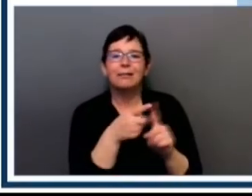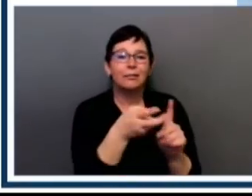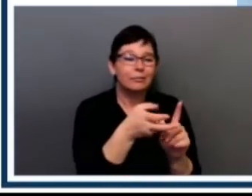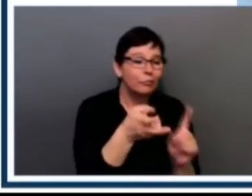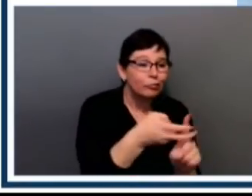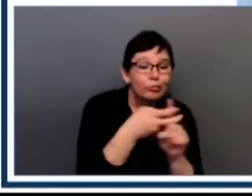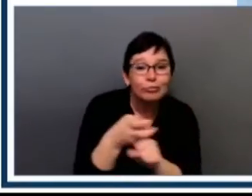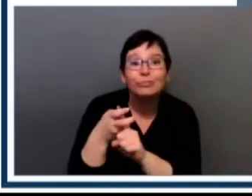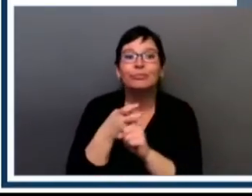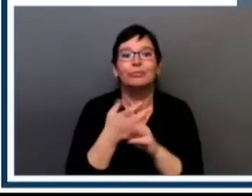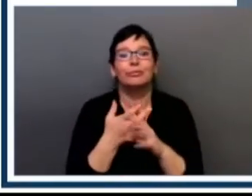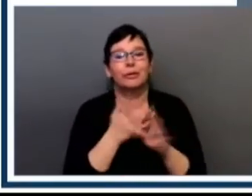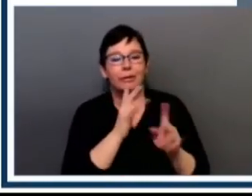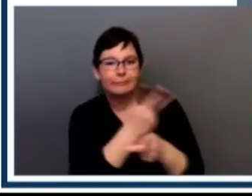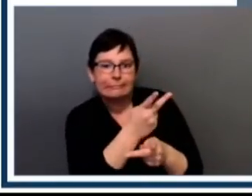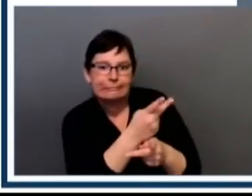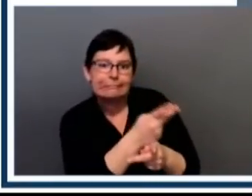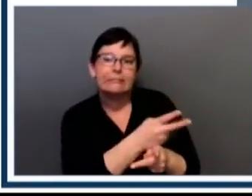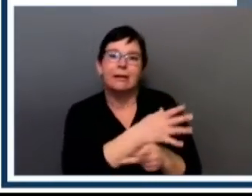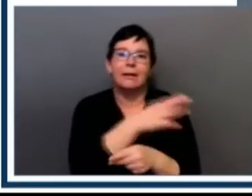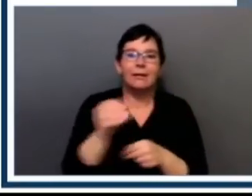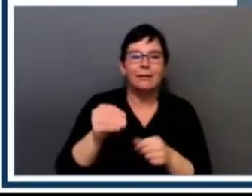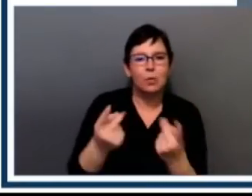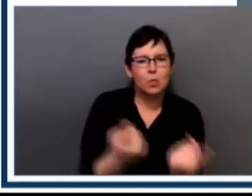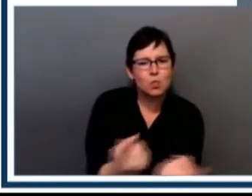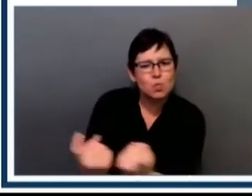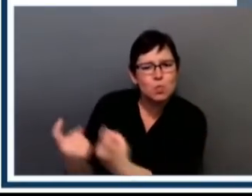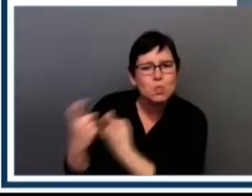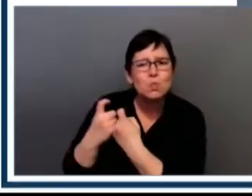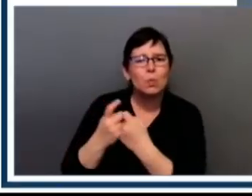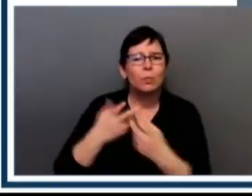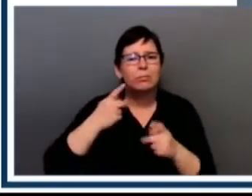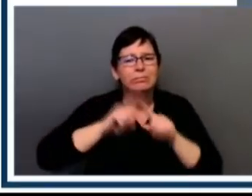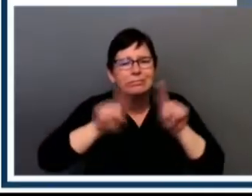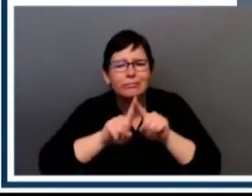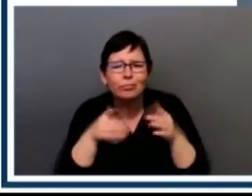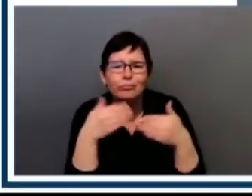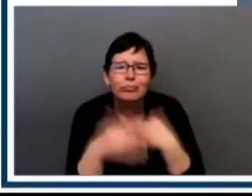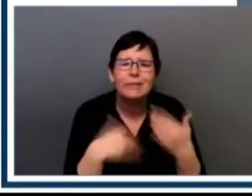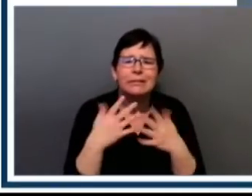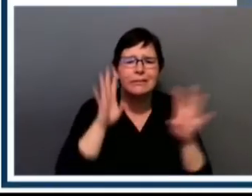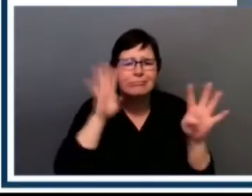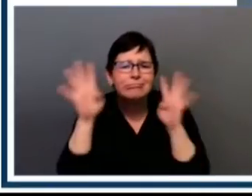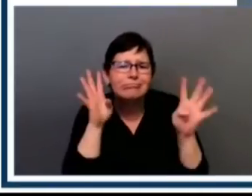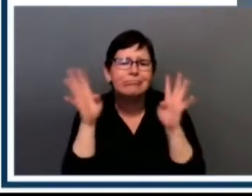are as well. Next, we'll go to Lindsay Armstrong from the Coast. Go ahead, Lindsay.